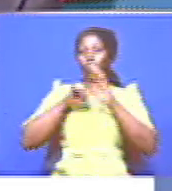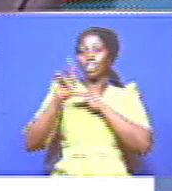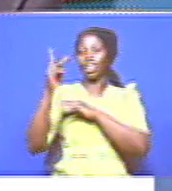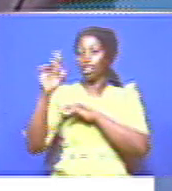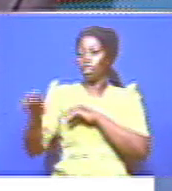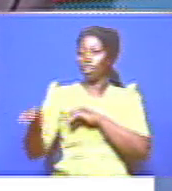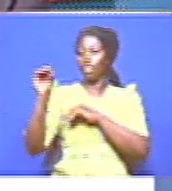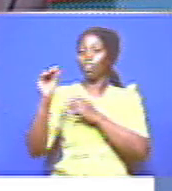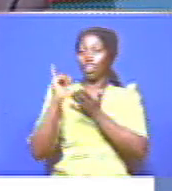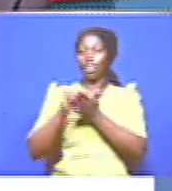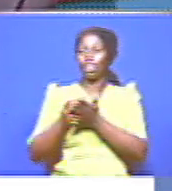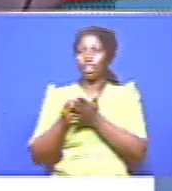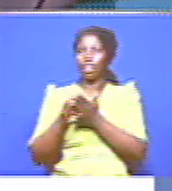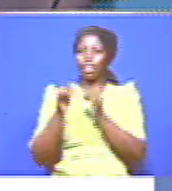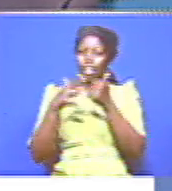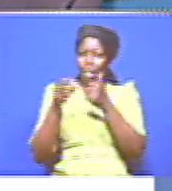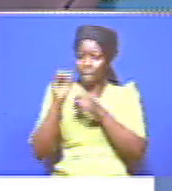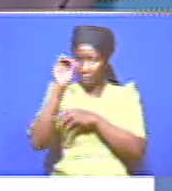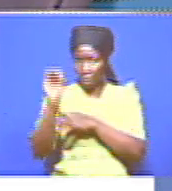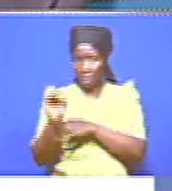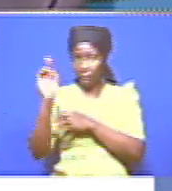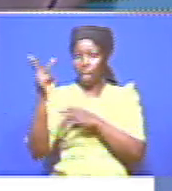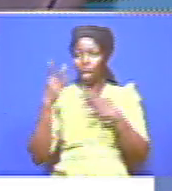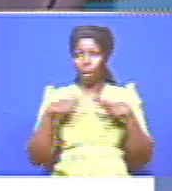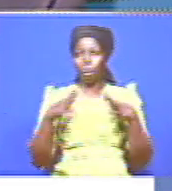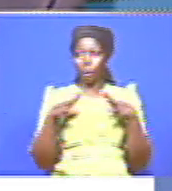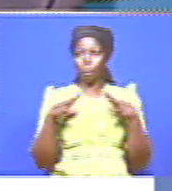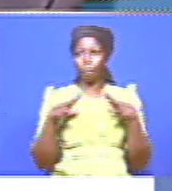that 90% of Kenyans,